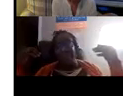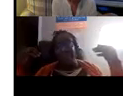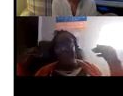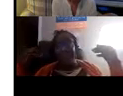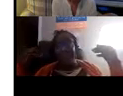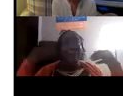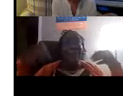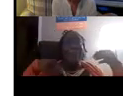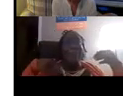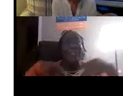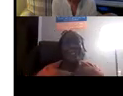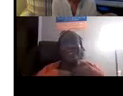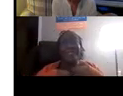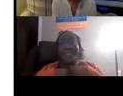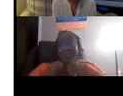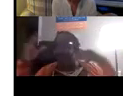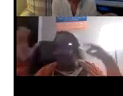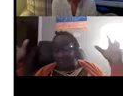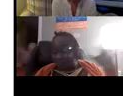with full-on